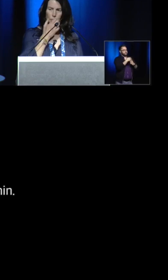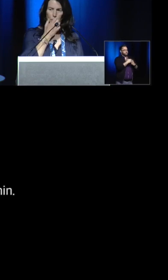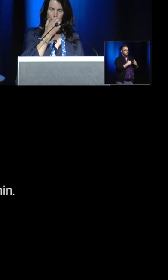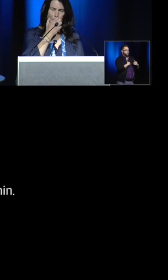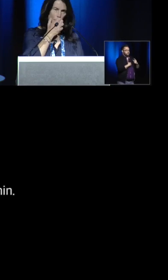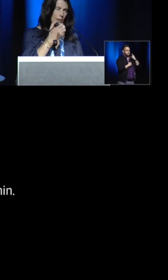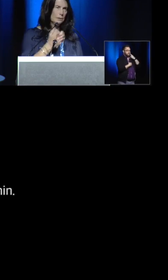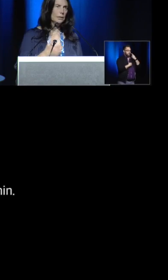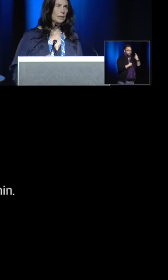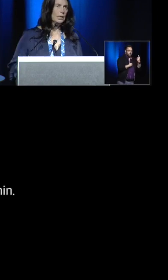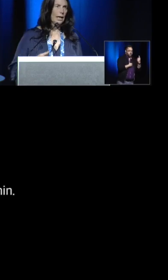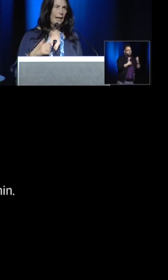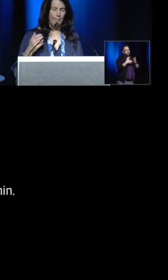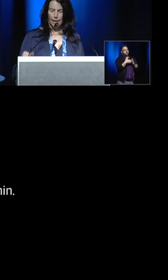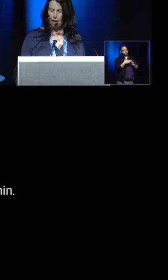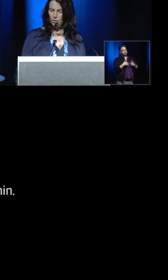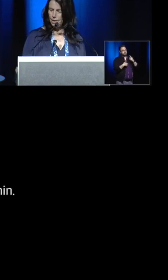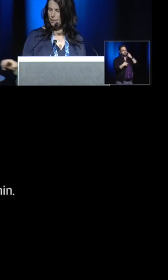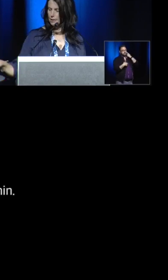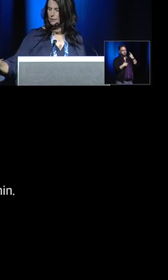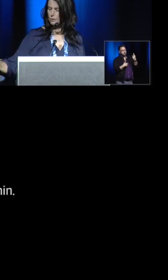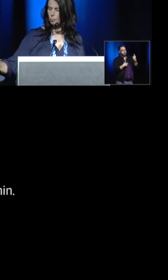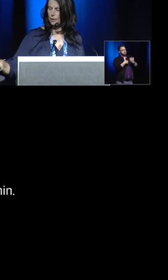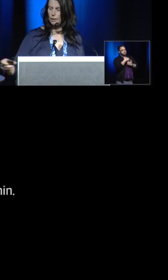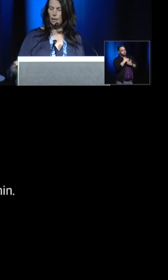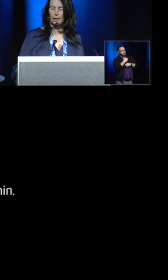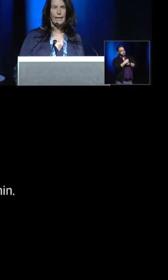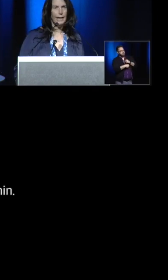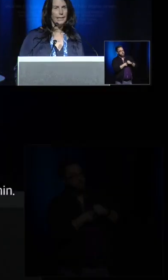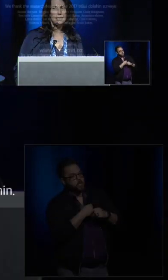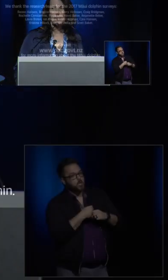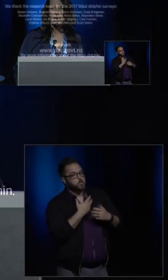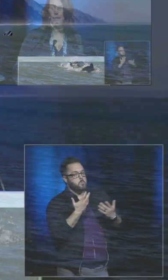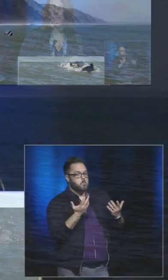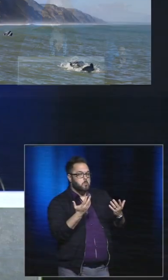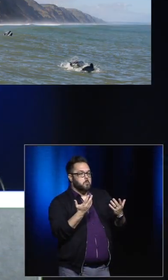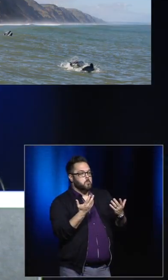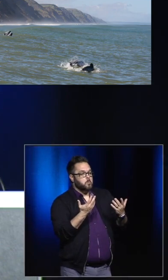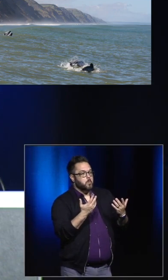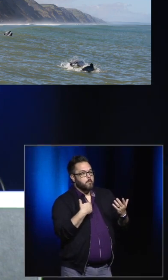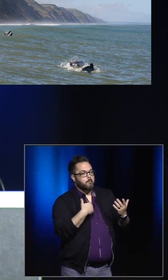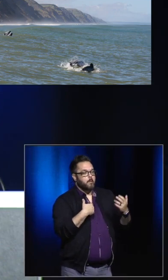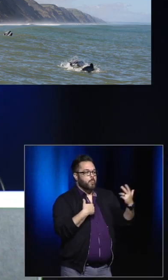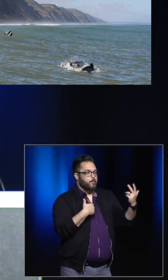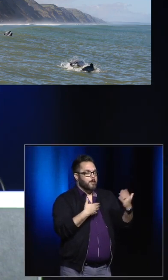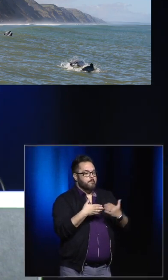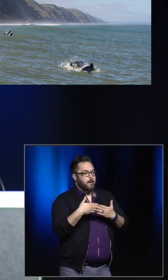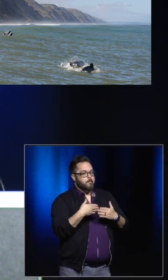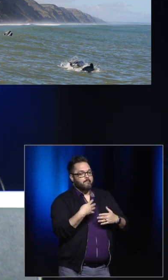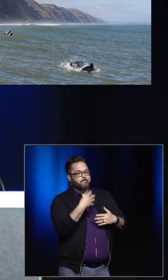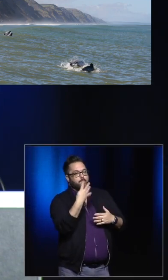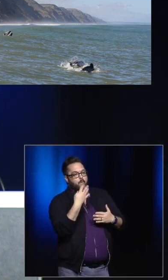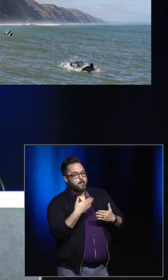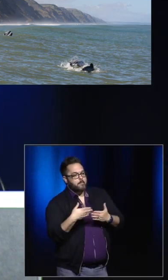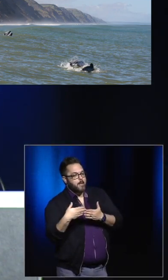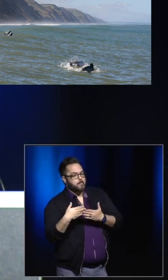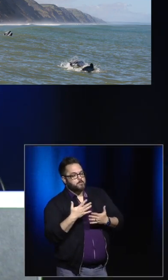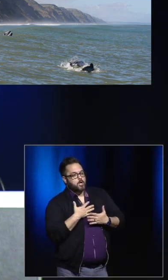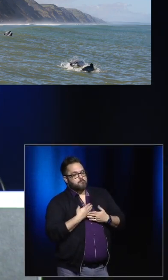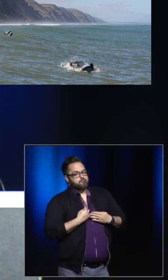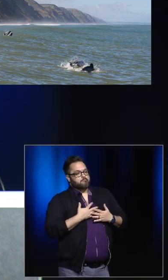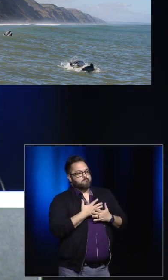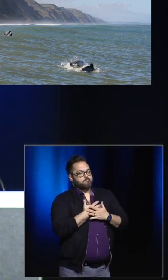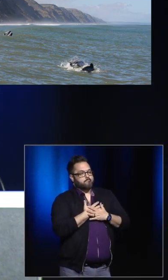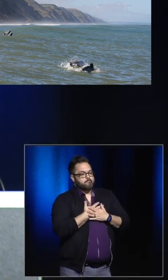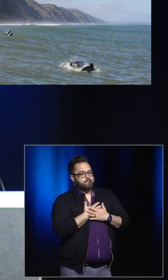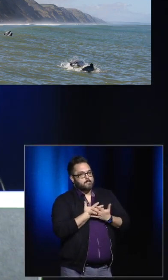we'll often only see one, and then other years we'll get 3 or 4, which is reassuring.